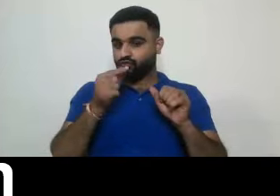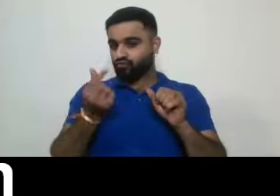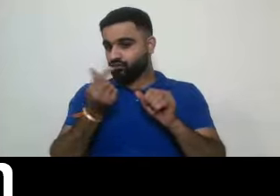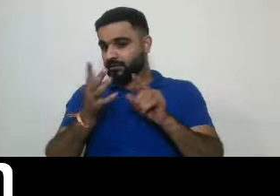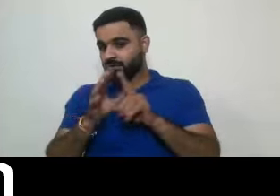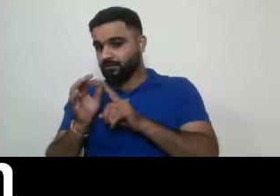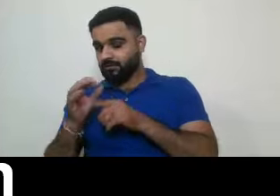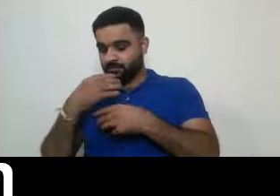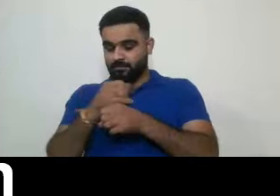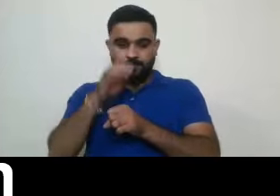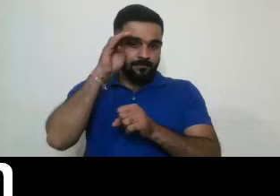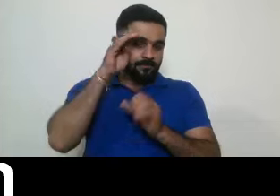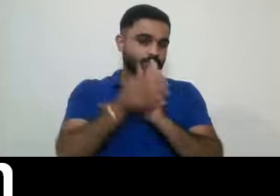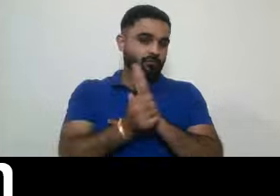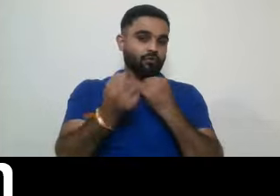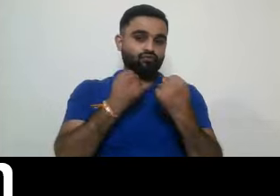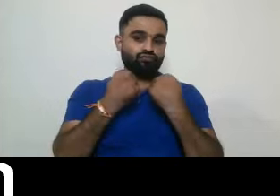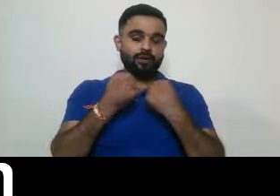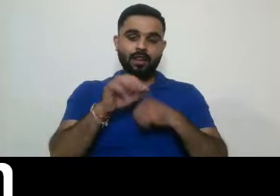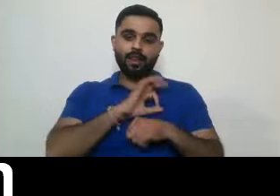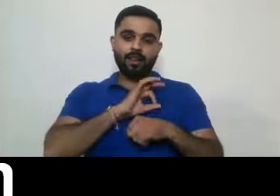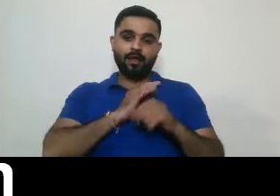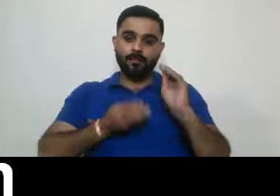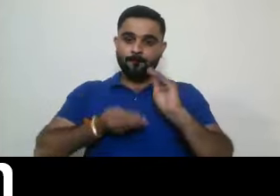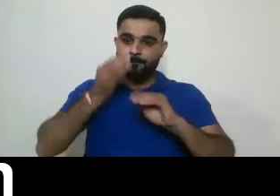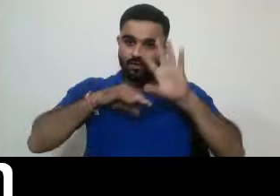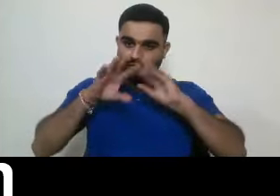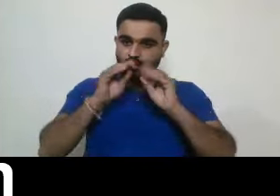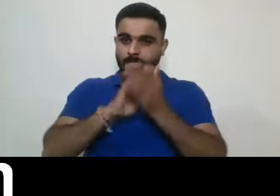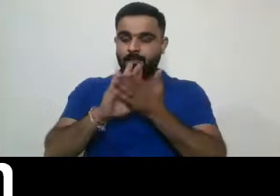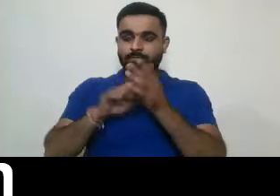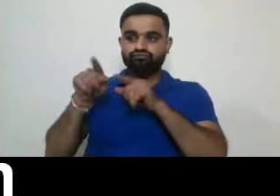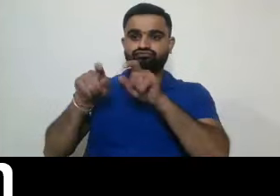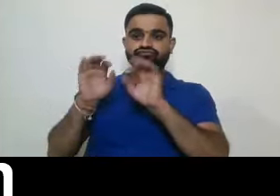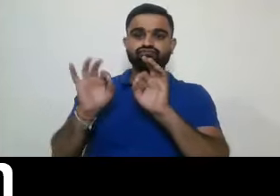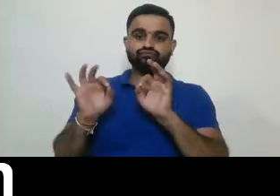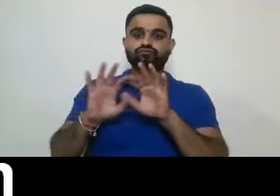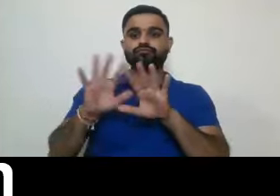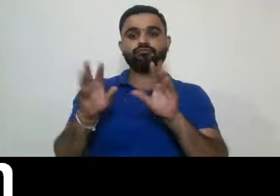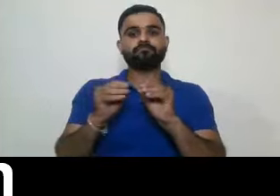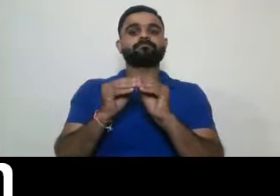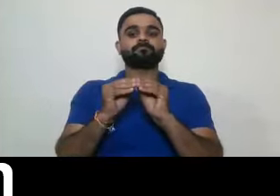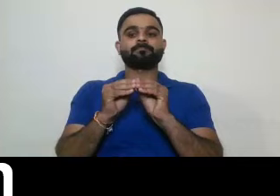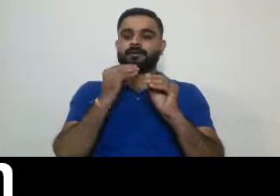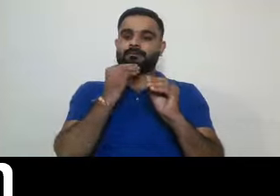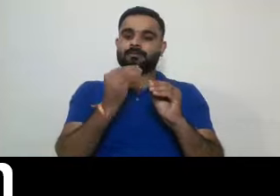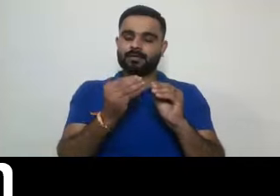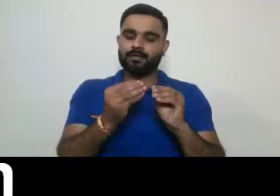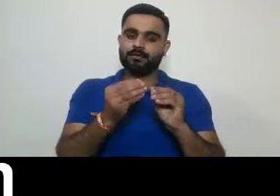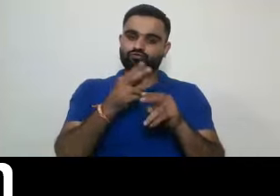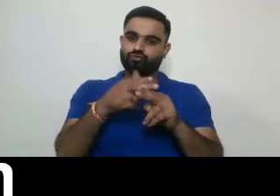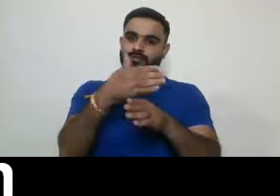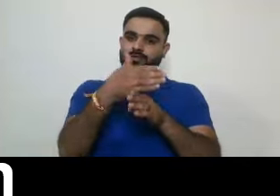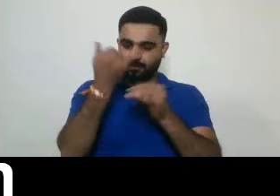to generate listening exercises. But we would love to learn and know more from you also. So please keep sharing